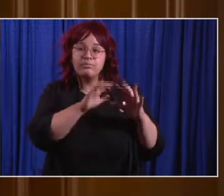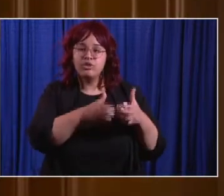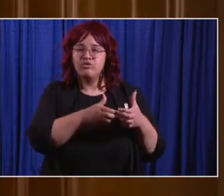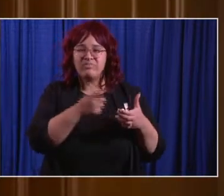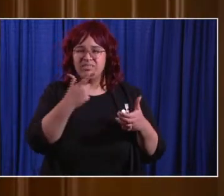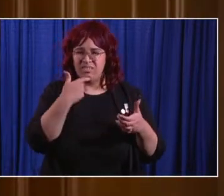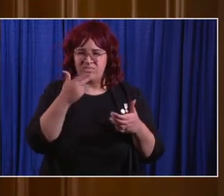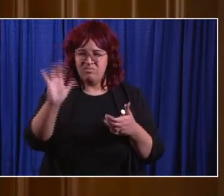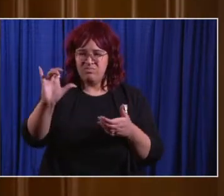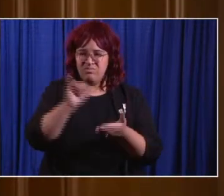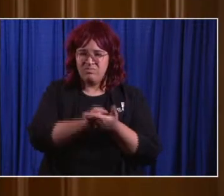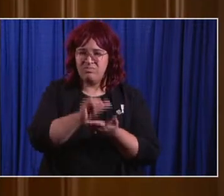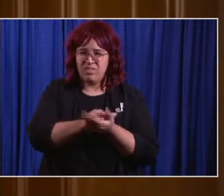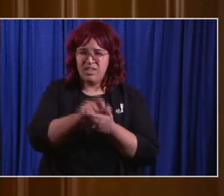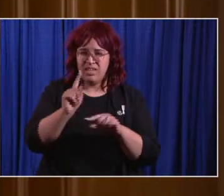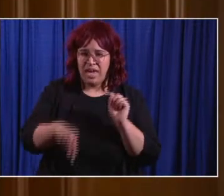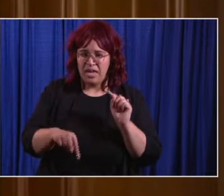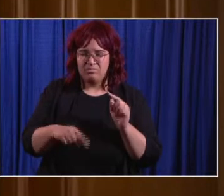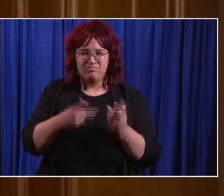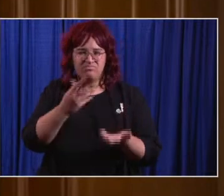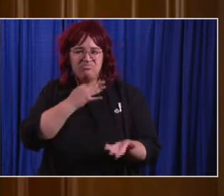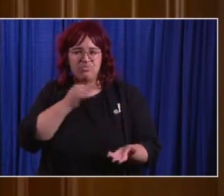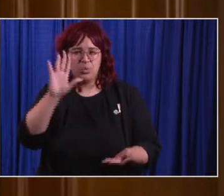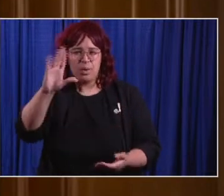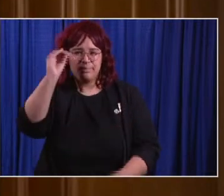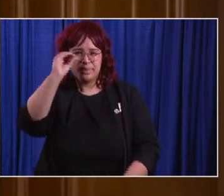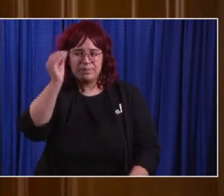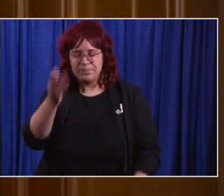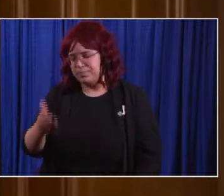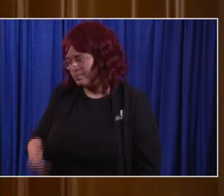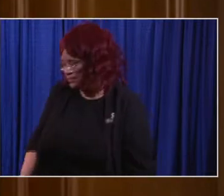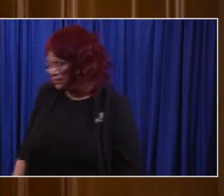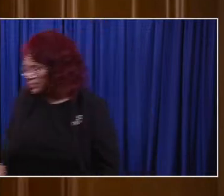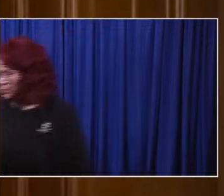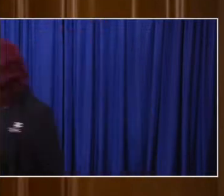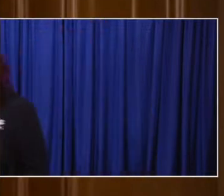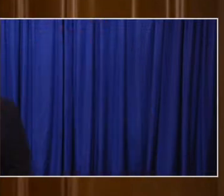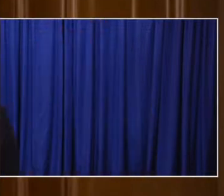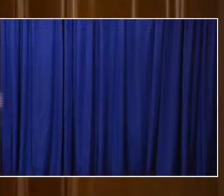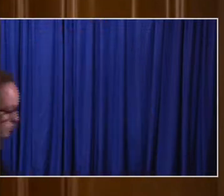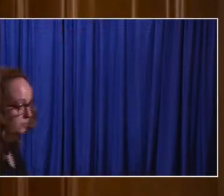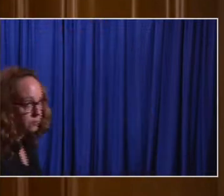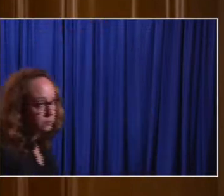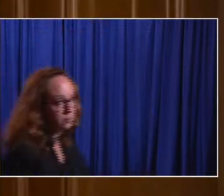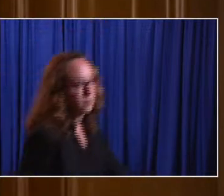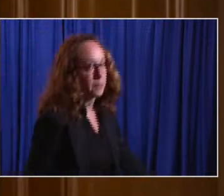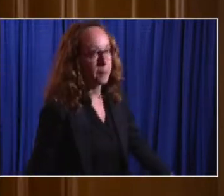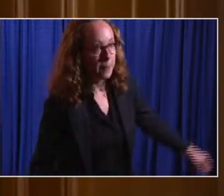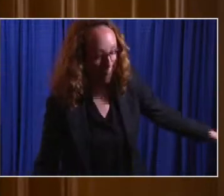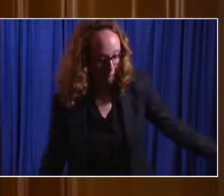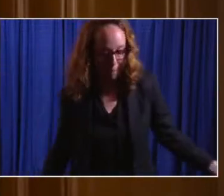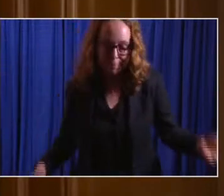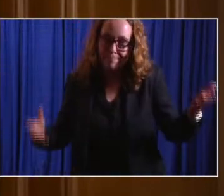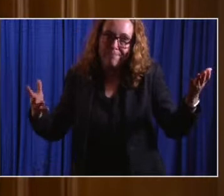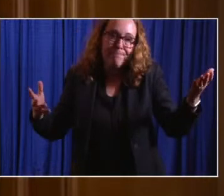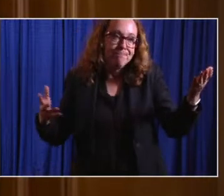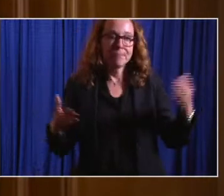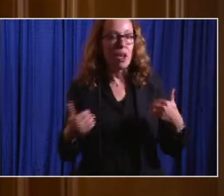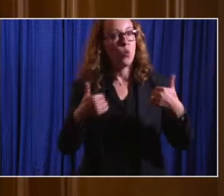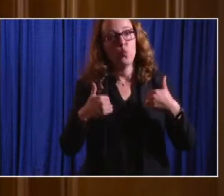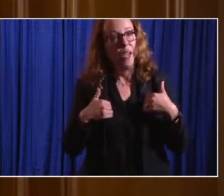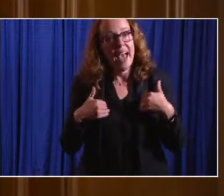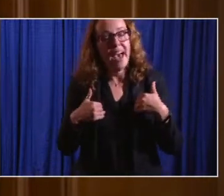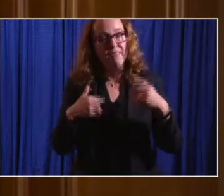Laura, we've got a long way to go. I'm not going to comment as we go through this process on every single item that's in the